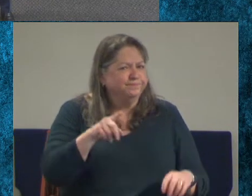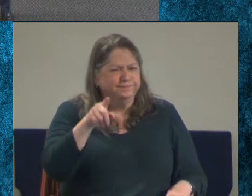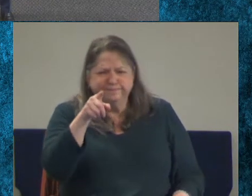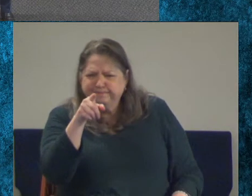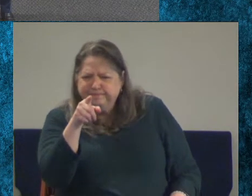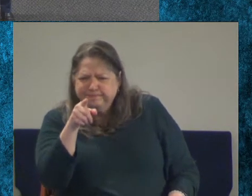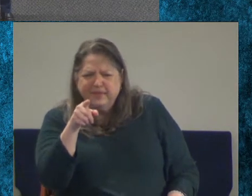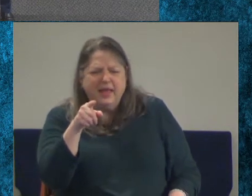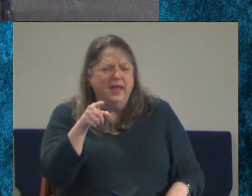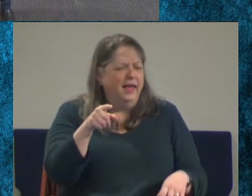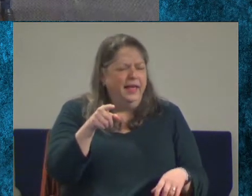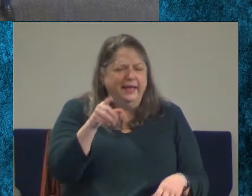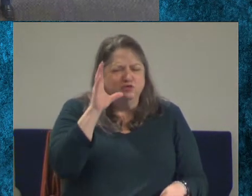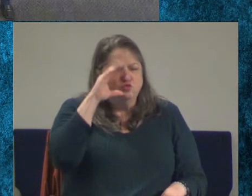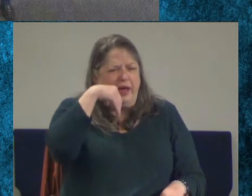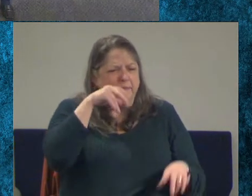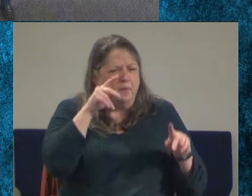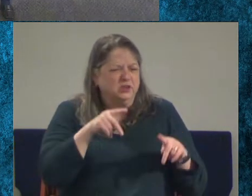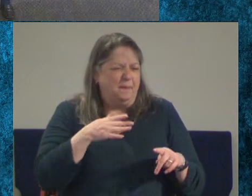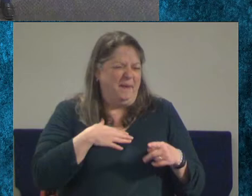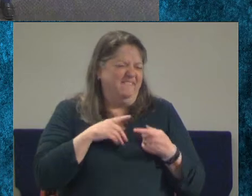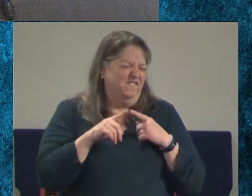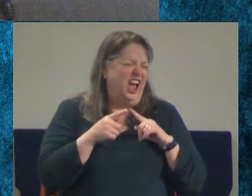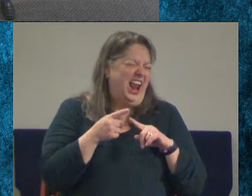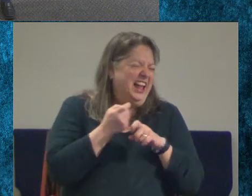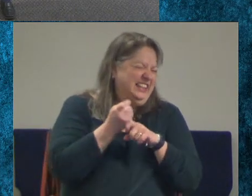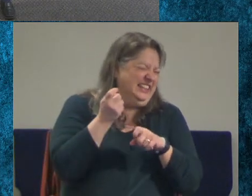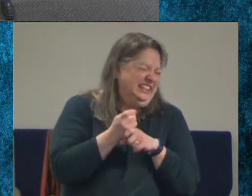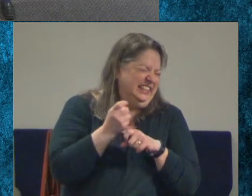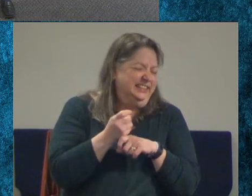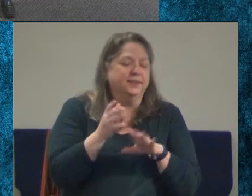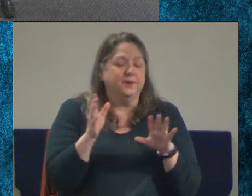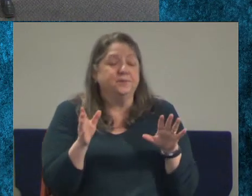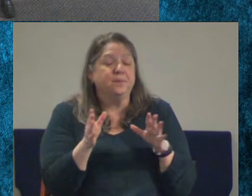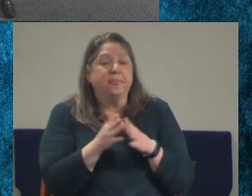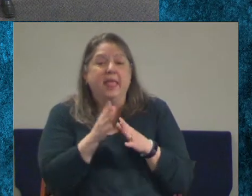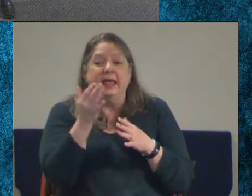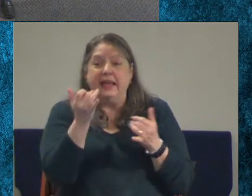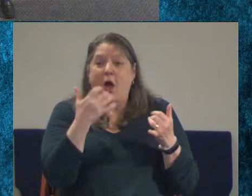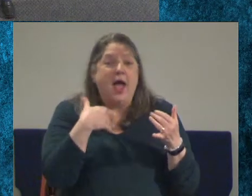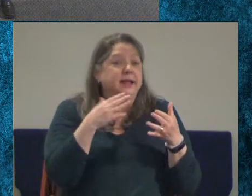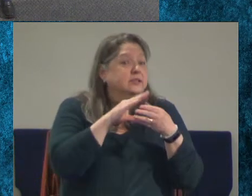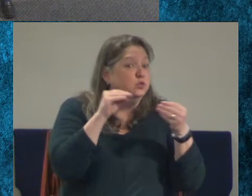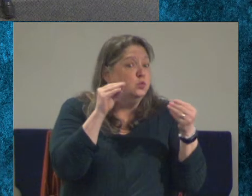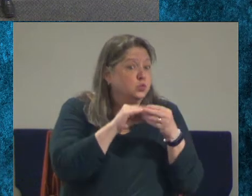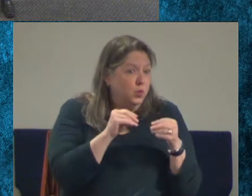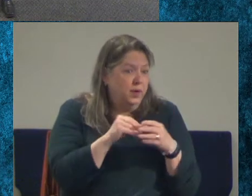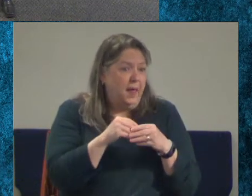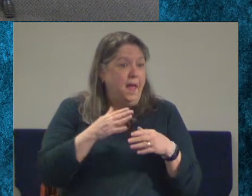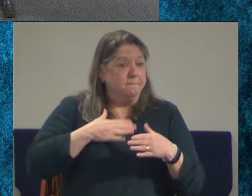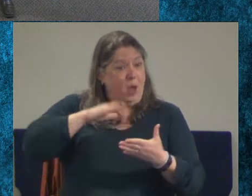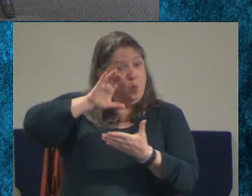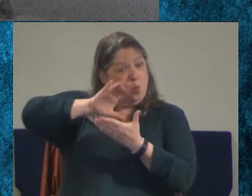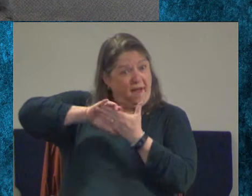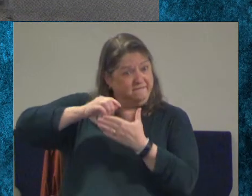praise God, we're here. Amen. So I wanted to tell you a story. When my wife and